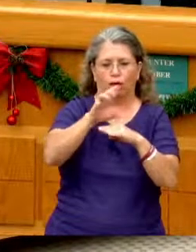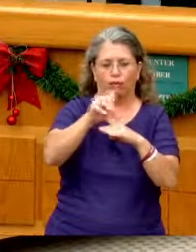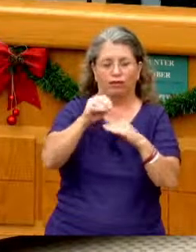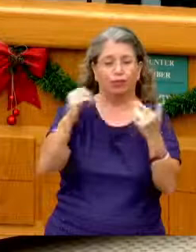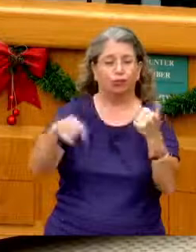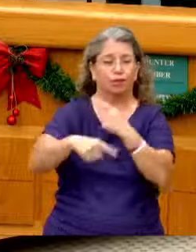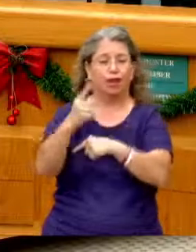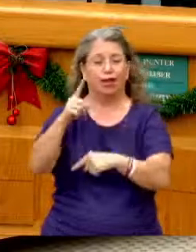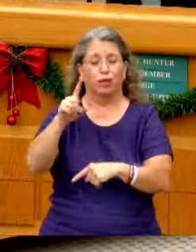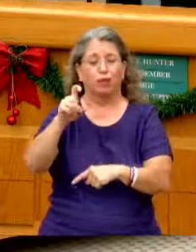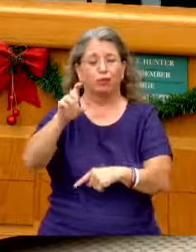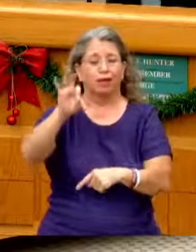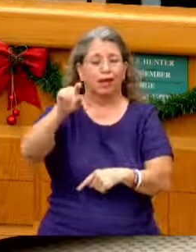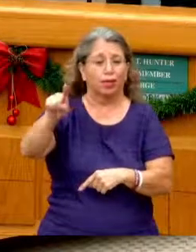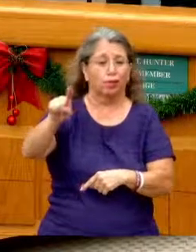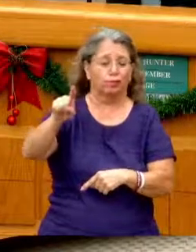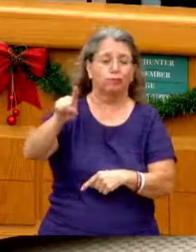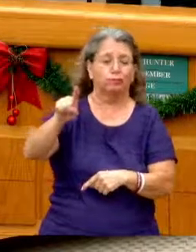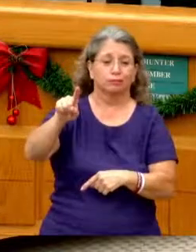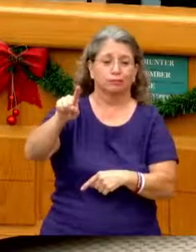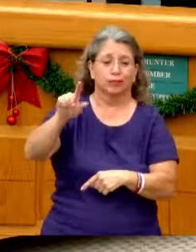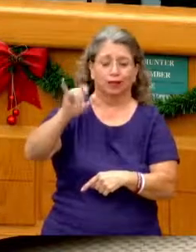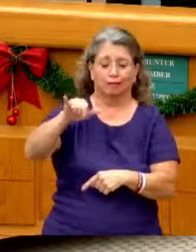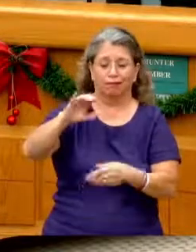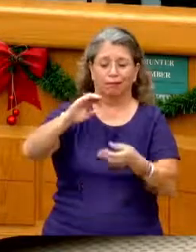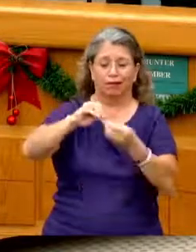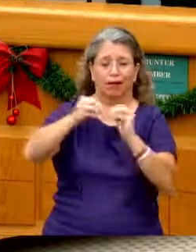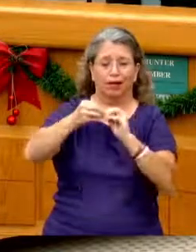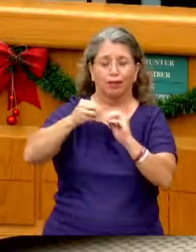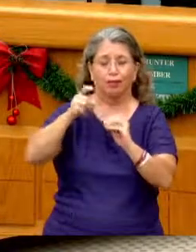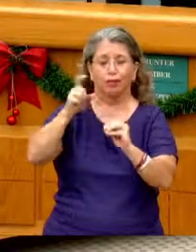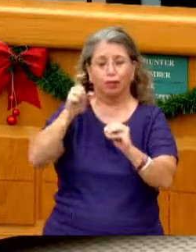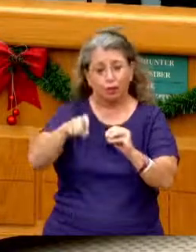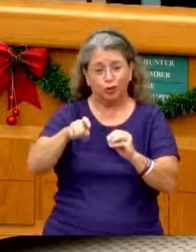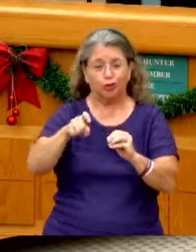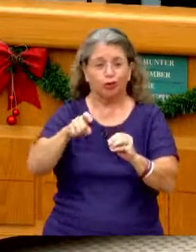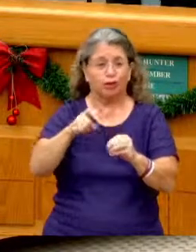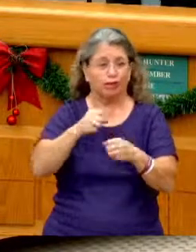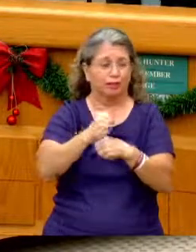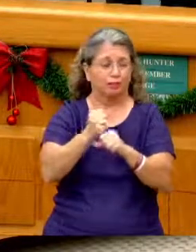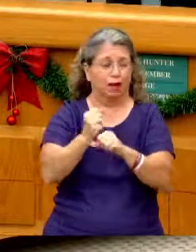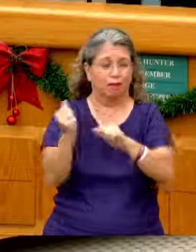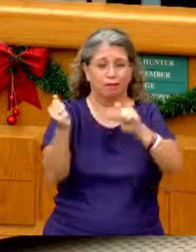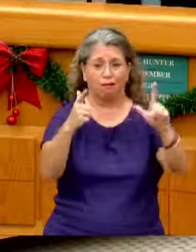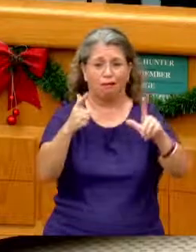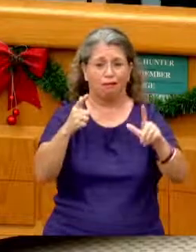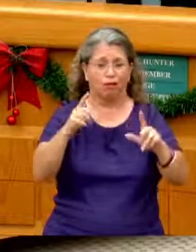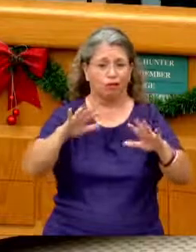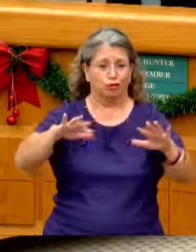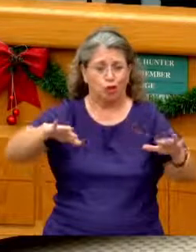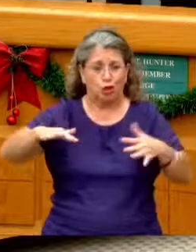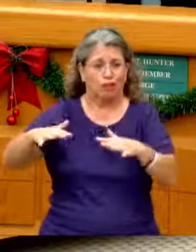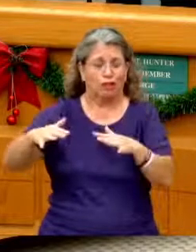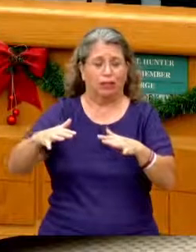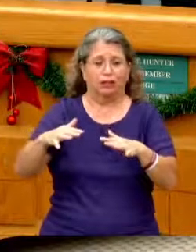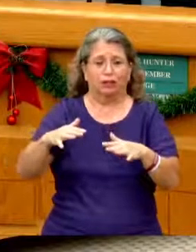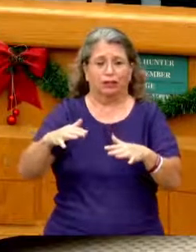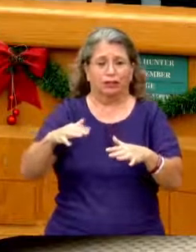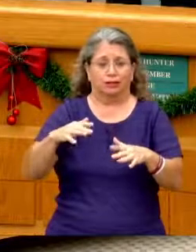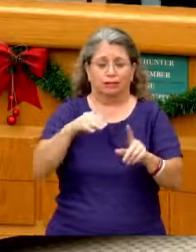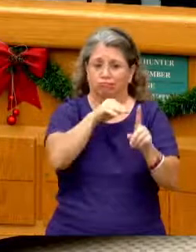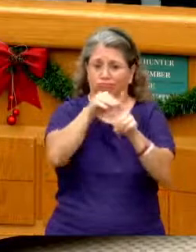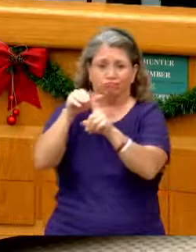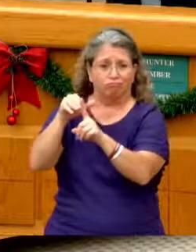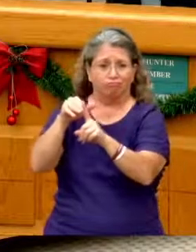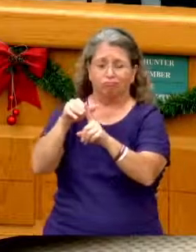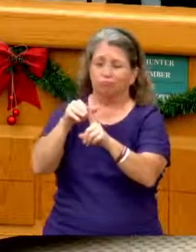today. That number should make everybody nervous and should remind us all that we're not out